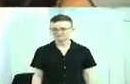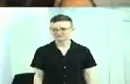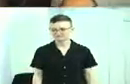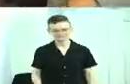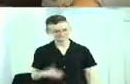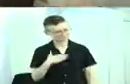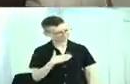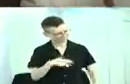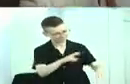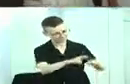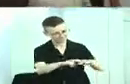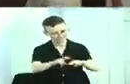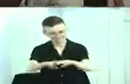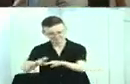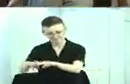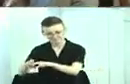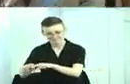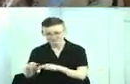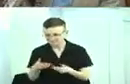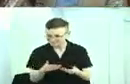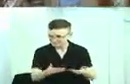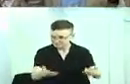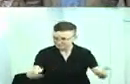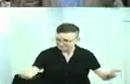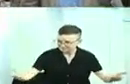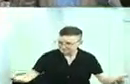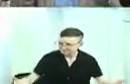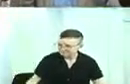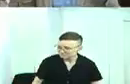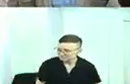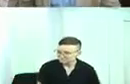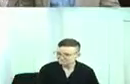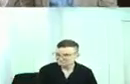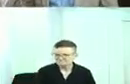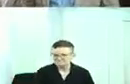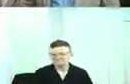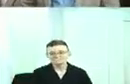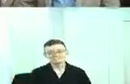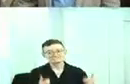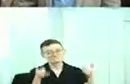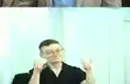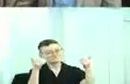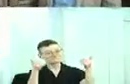Be seated. At this time, I now invite